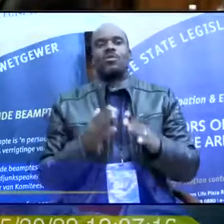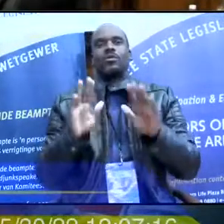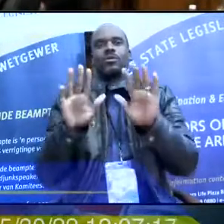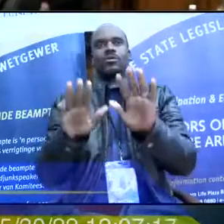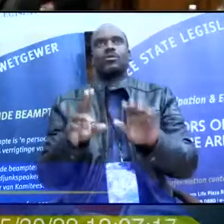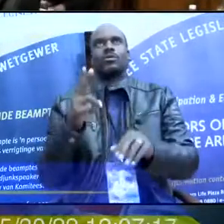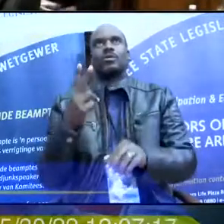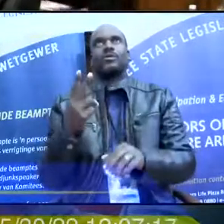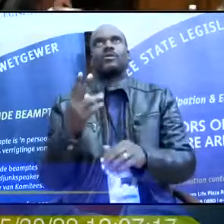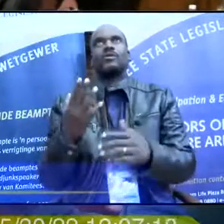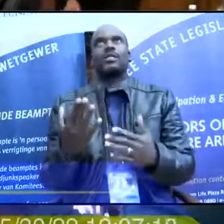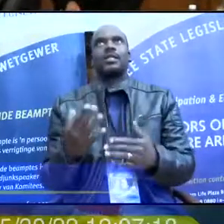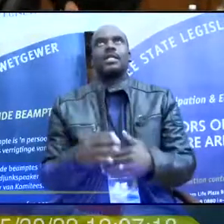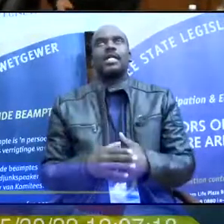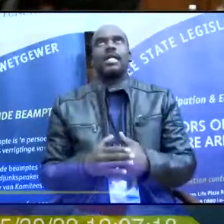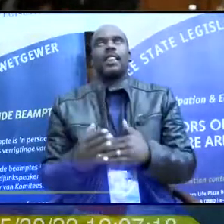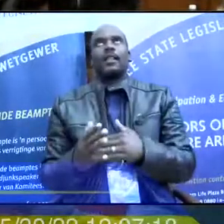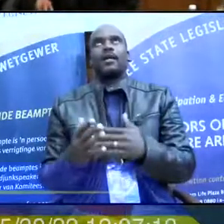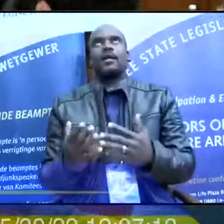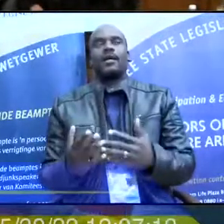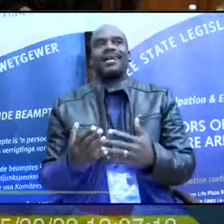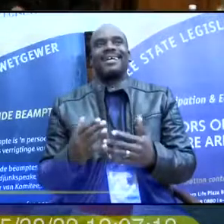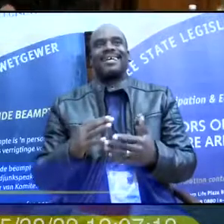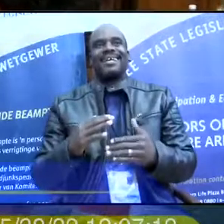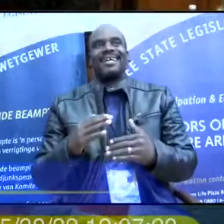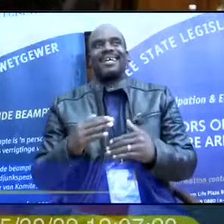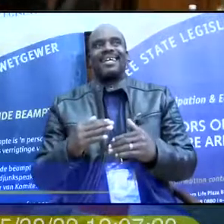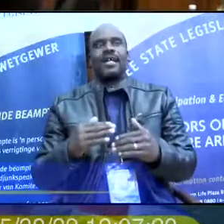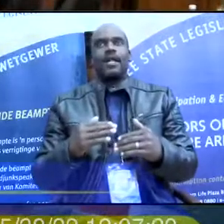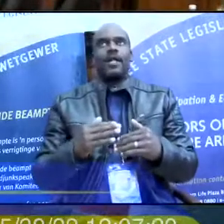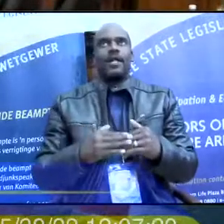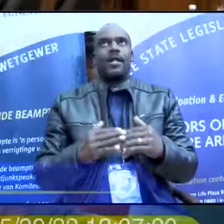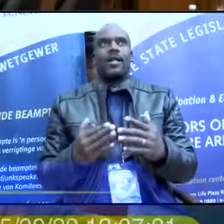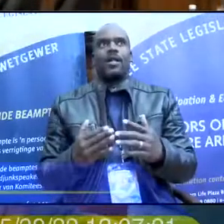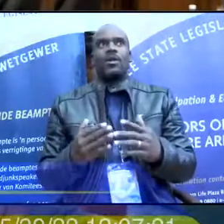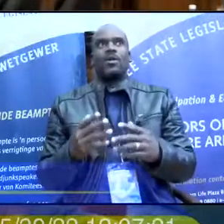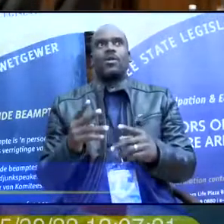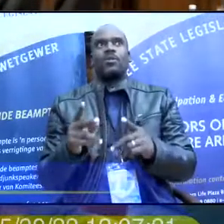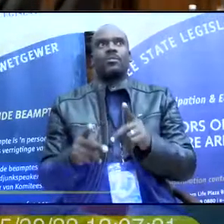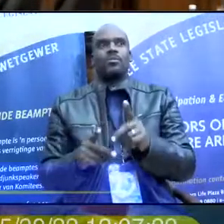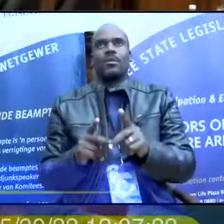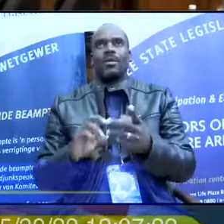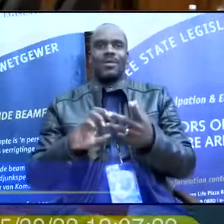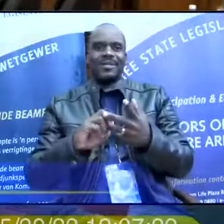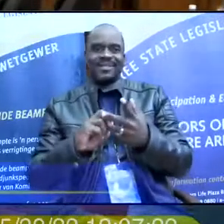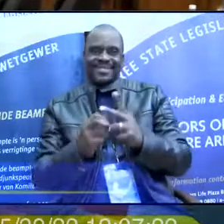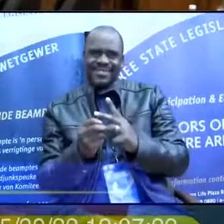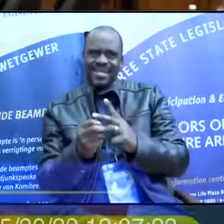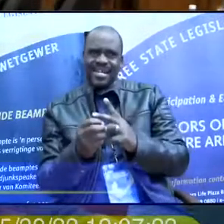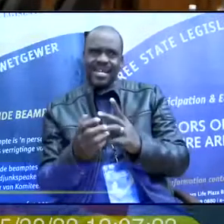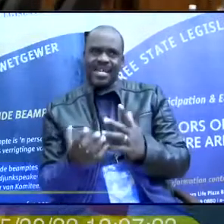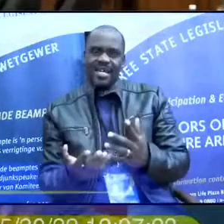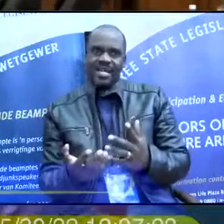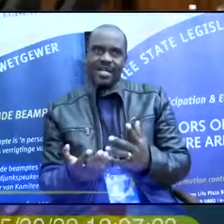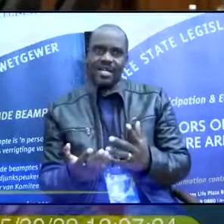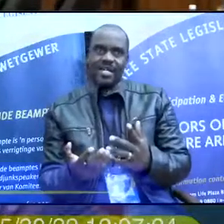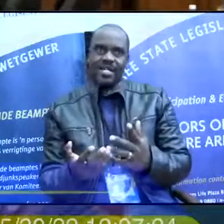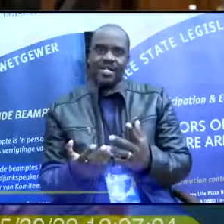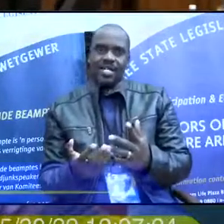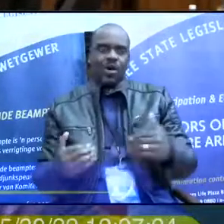deadline and our conditions of service have been on a deadline job